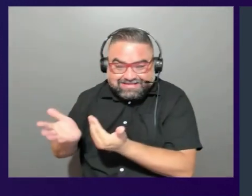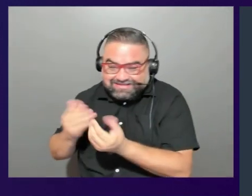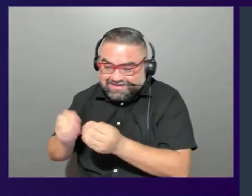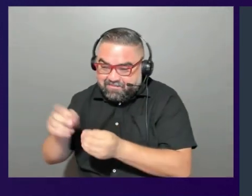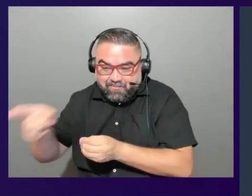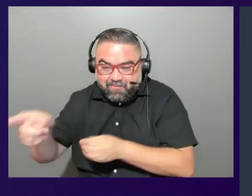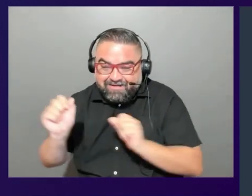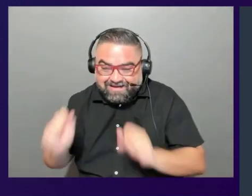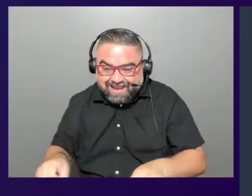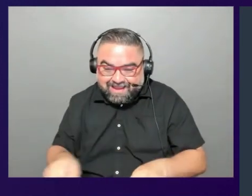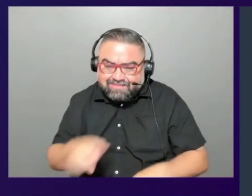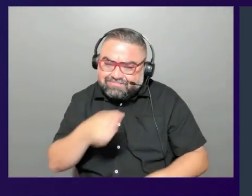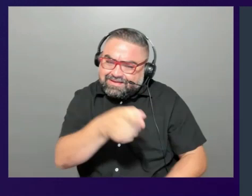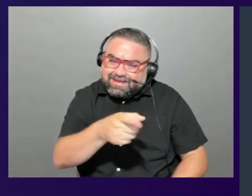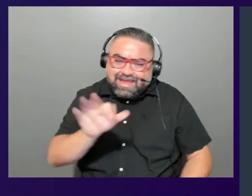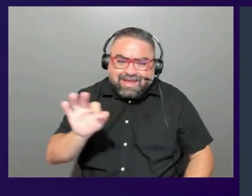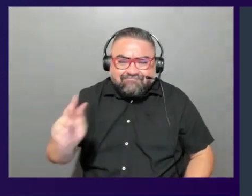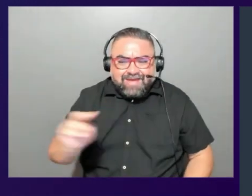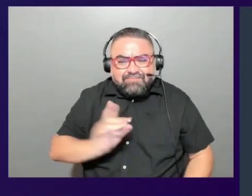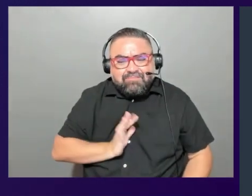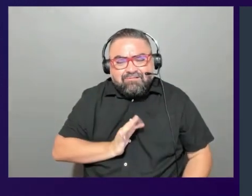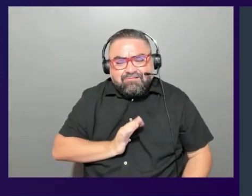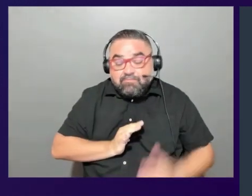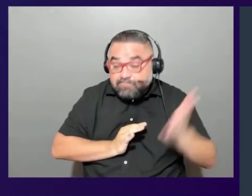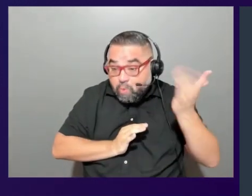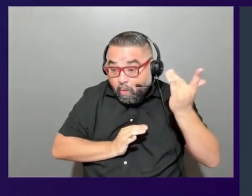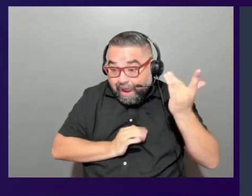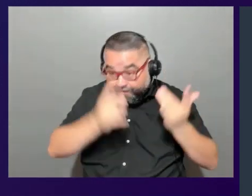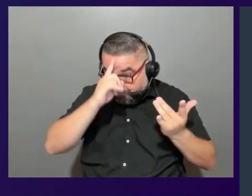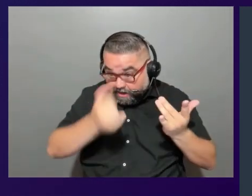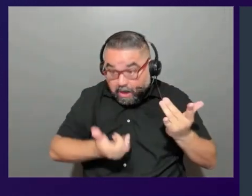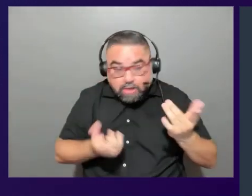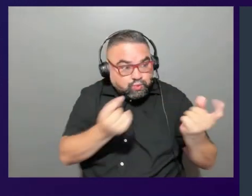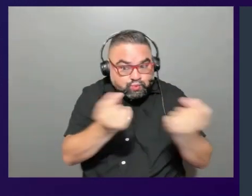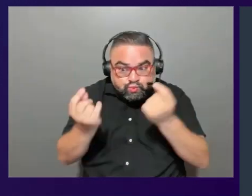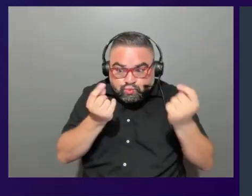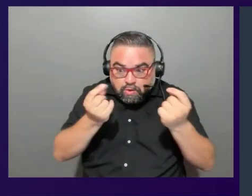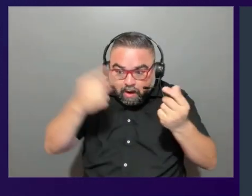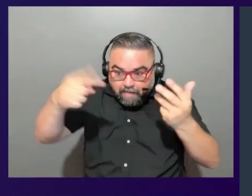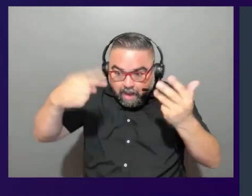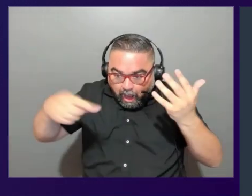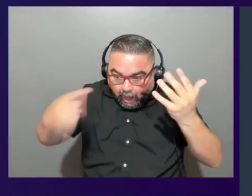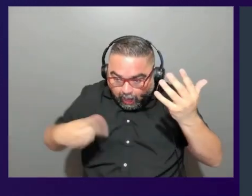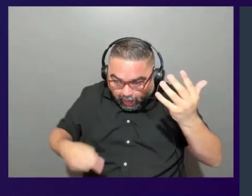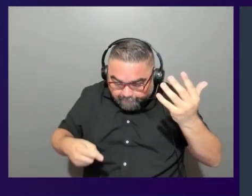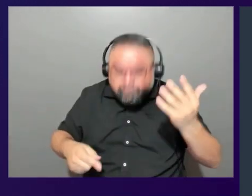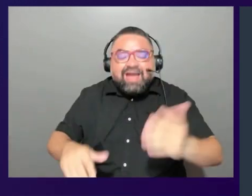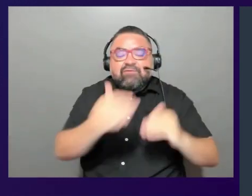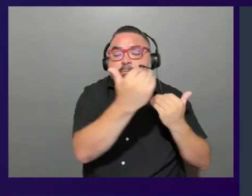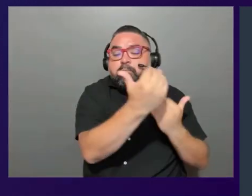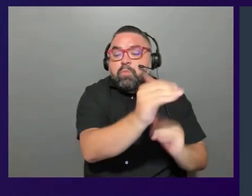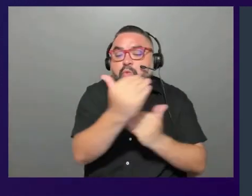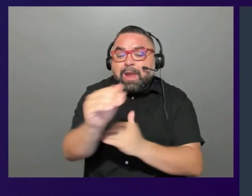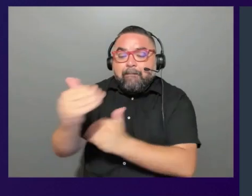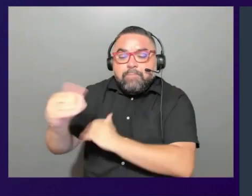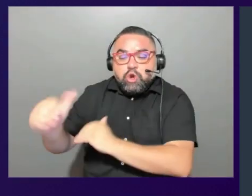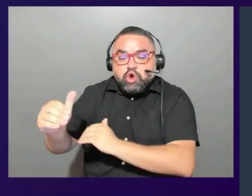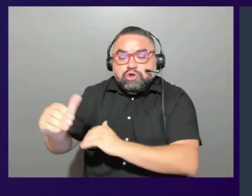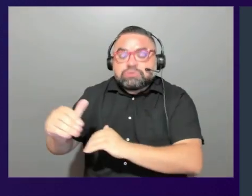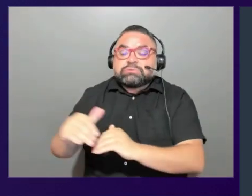perform so many more tasks because they contain large numbers of parameters or variables that they can manipulate and are